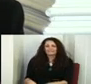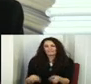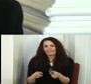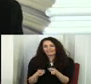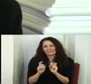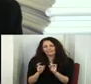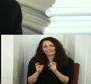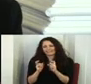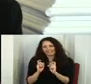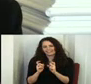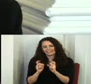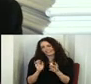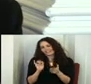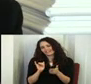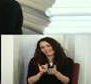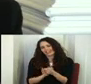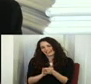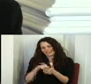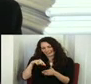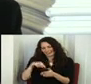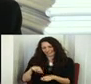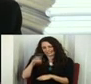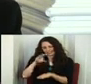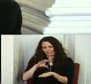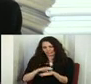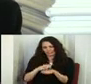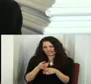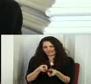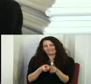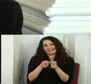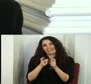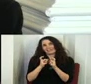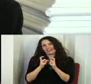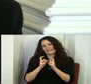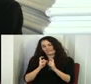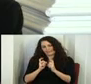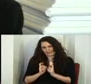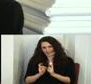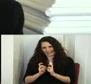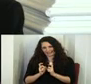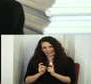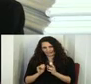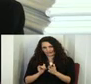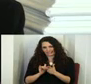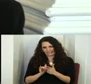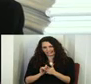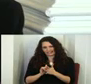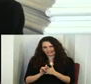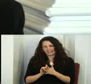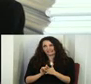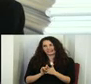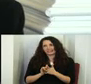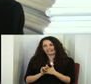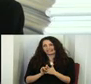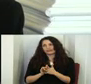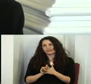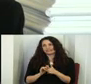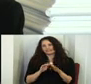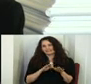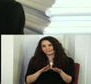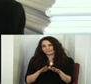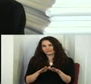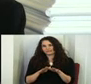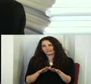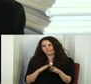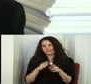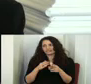The gift that this church gave me was the capacity to be able to respond in a way